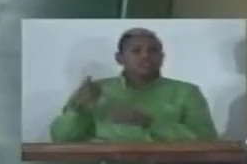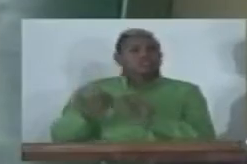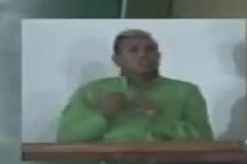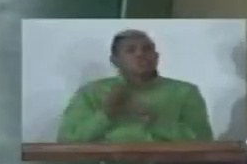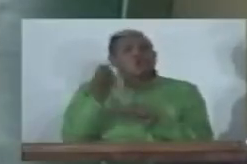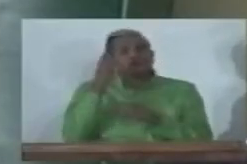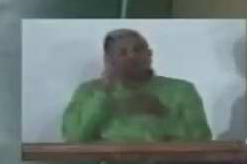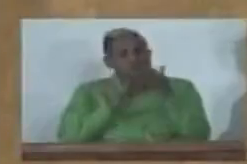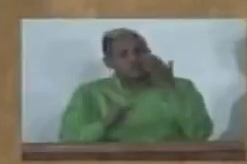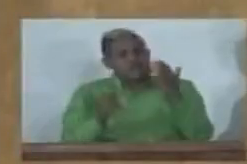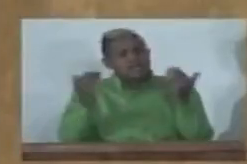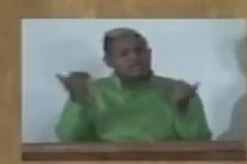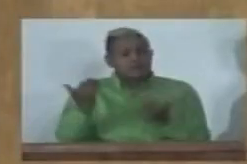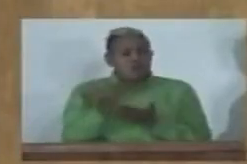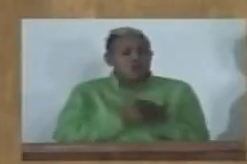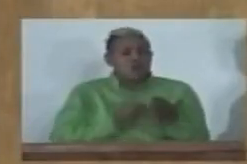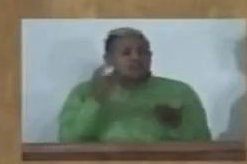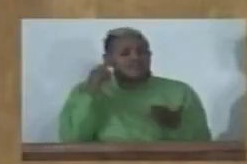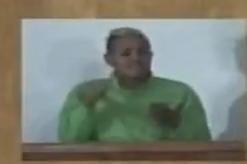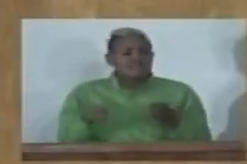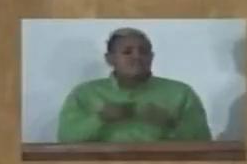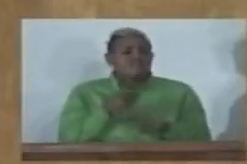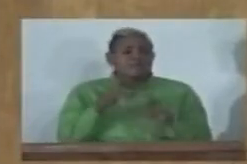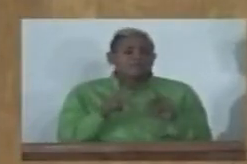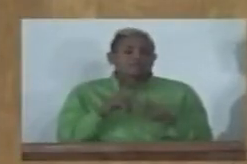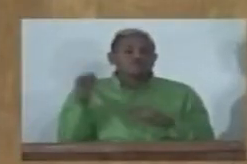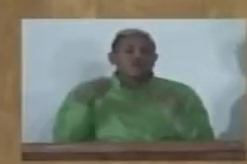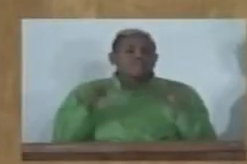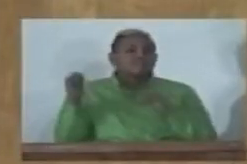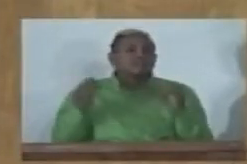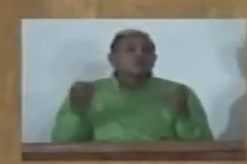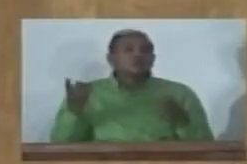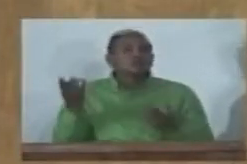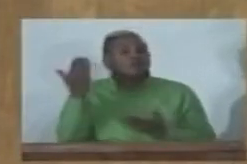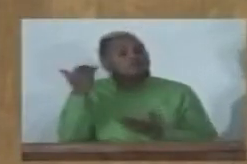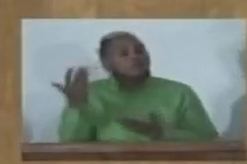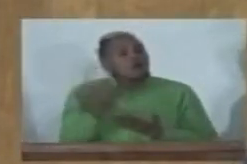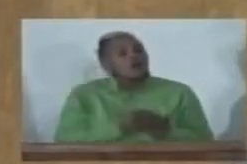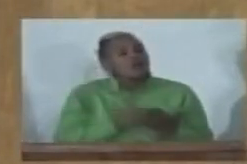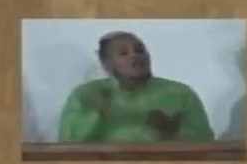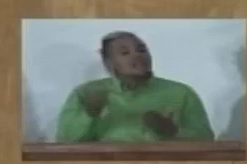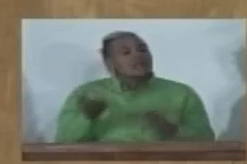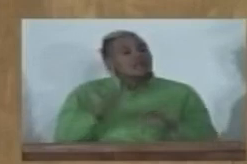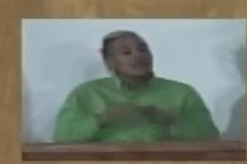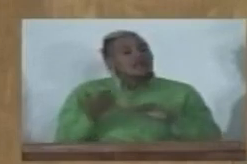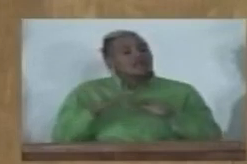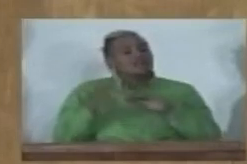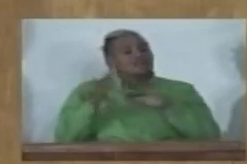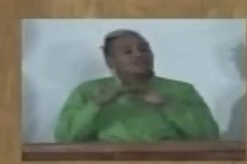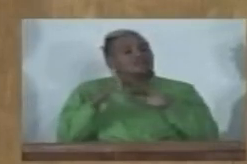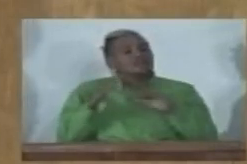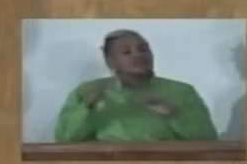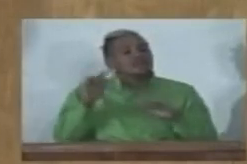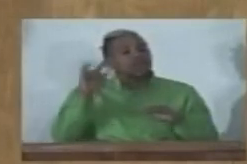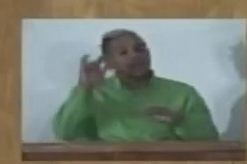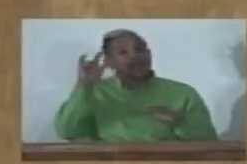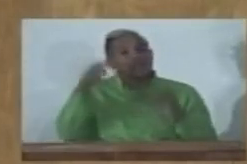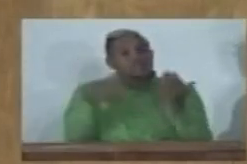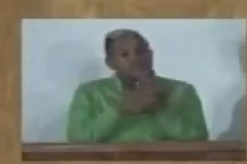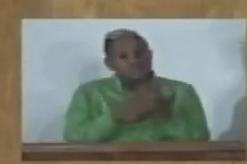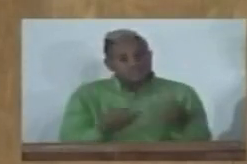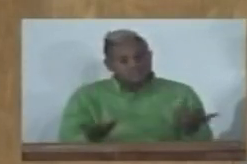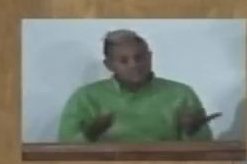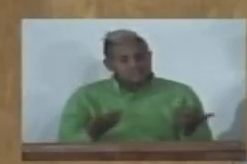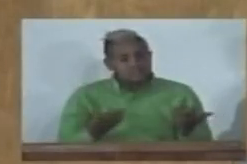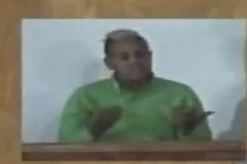to collect for this from people traveling? Because that increased airline ticket. I